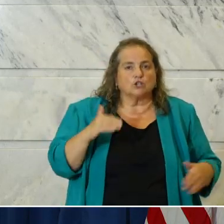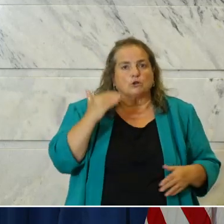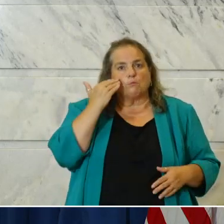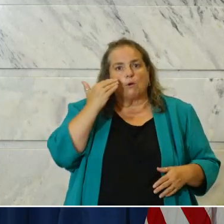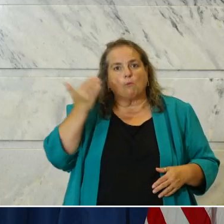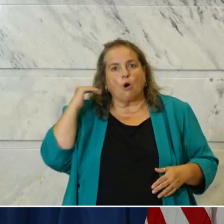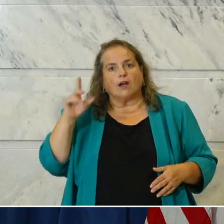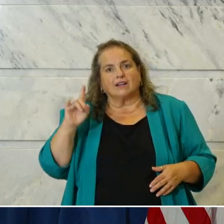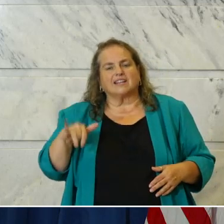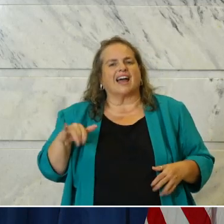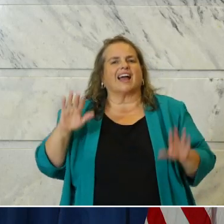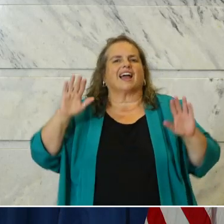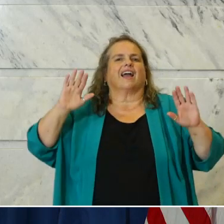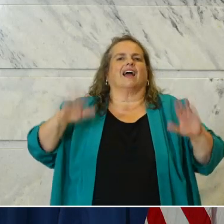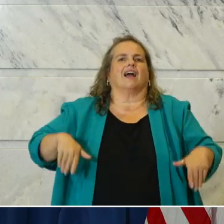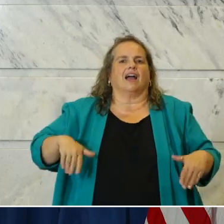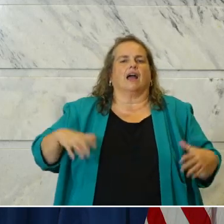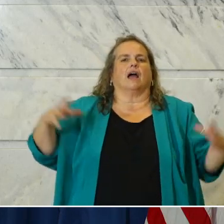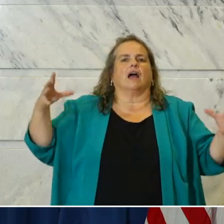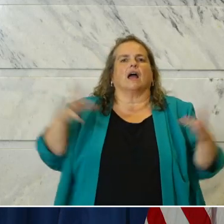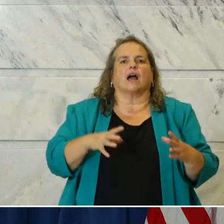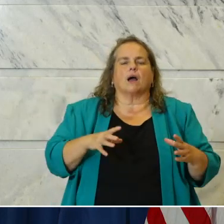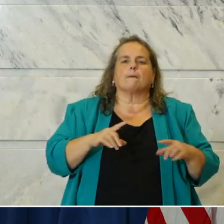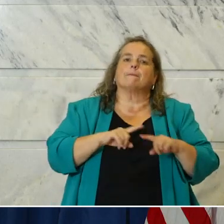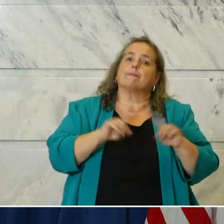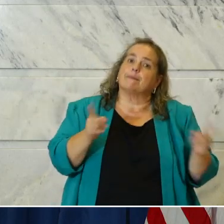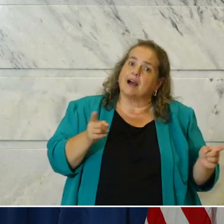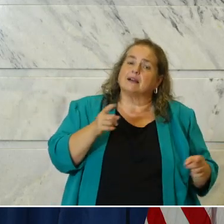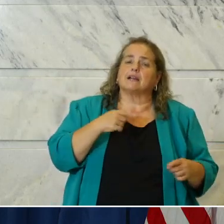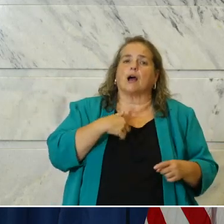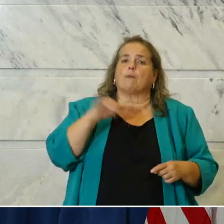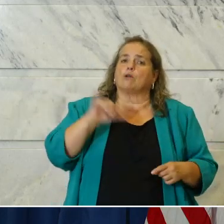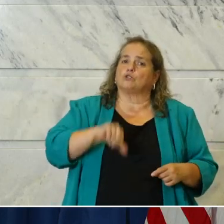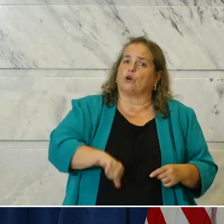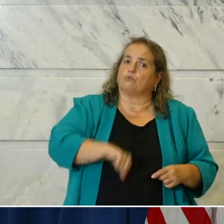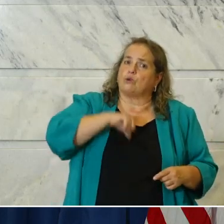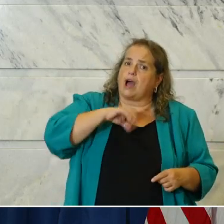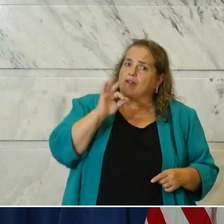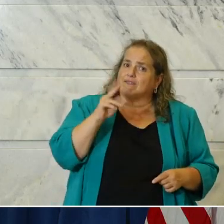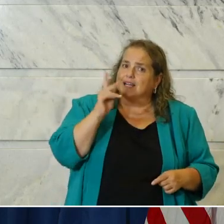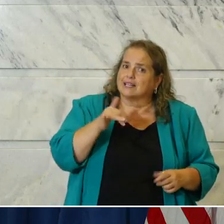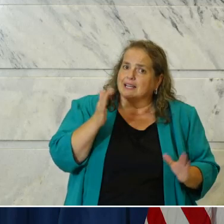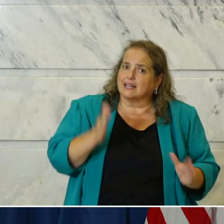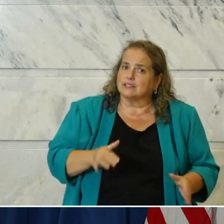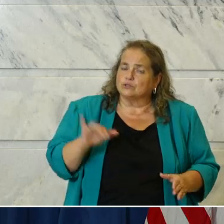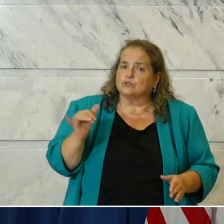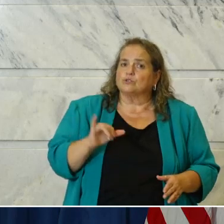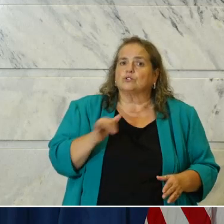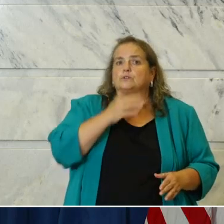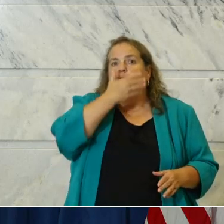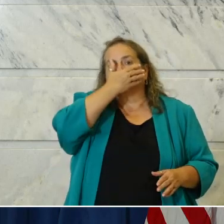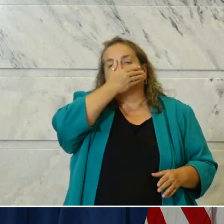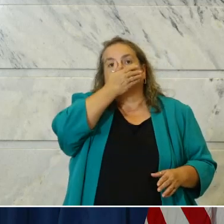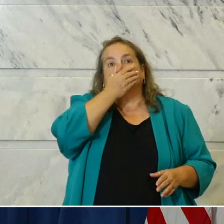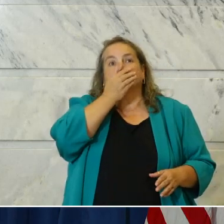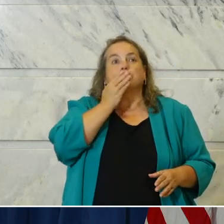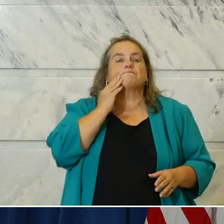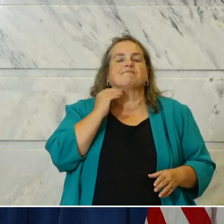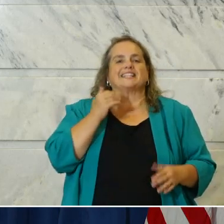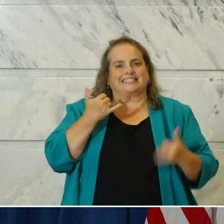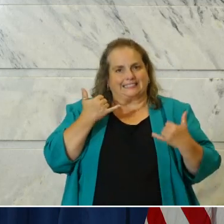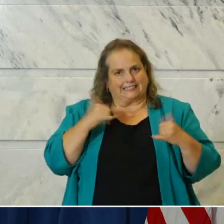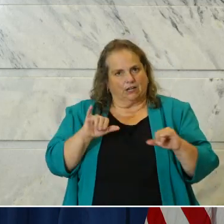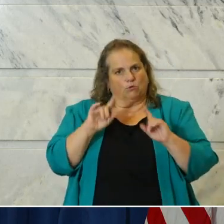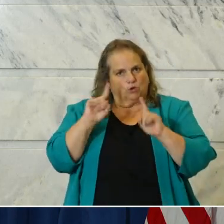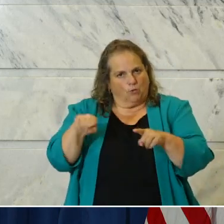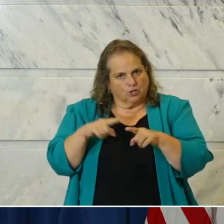where they're letting their guard down. But there are things that I'm really proud of Kentuckians about too, and one of those includes still going to